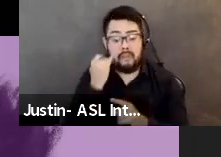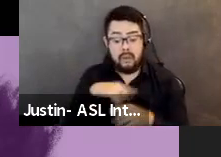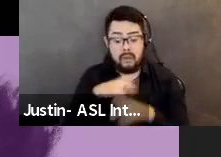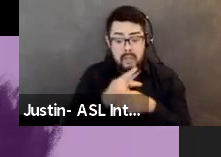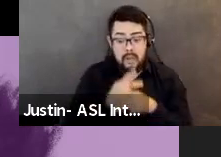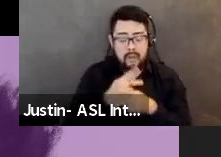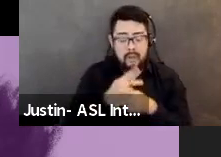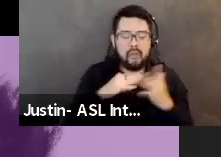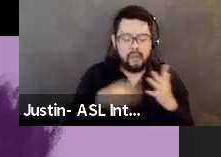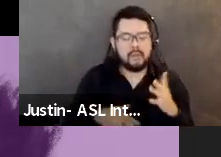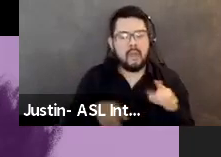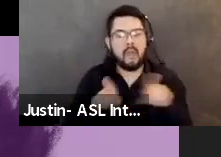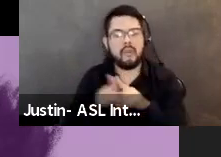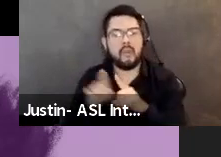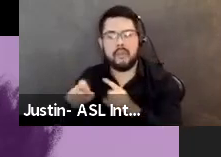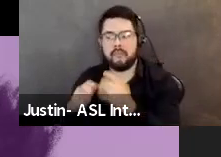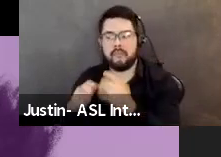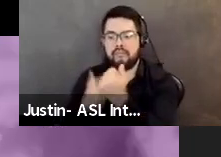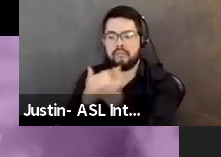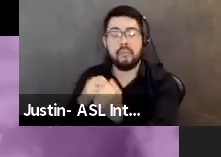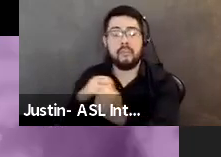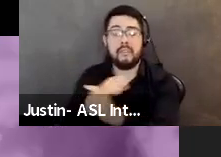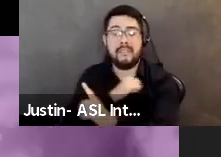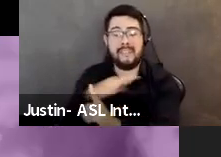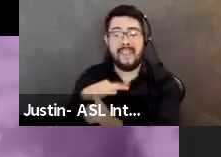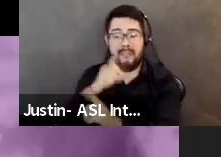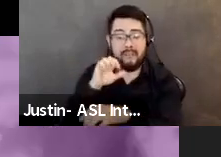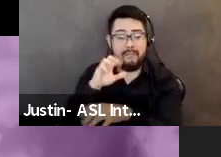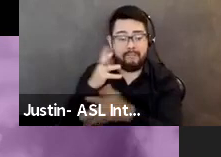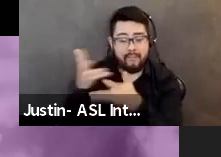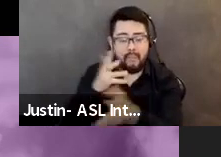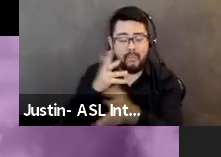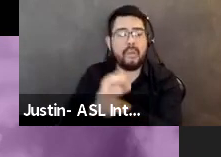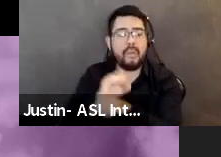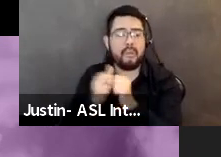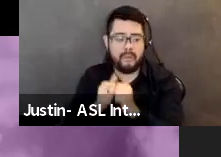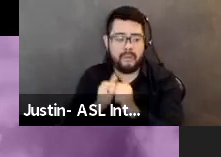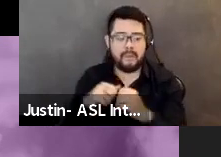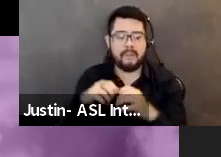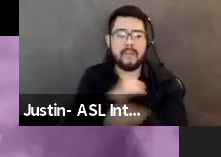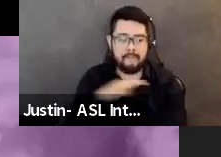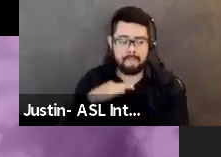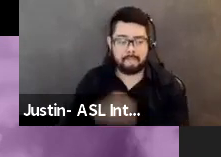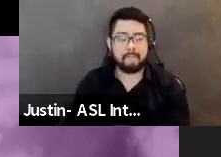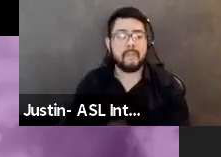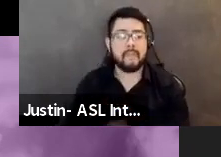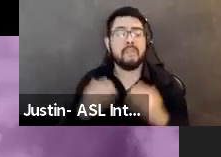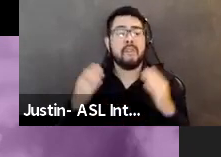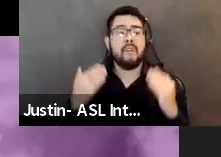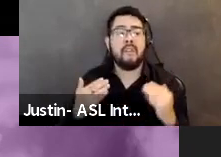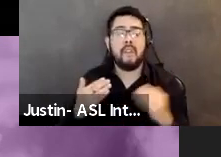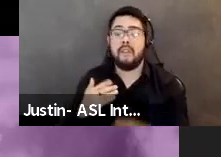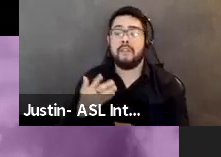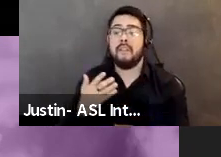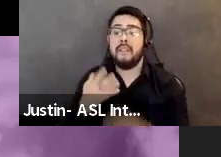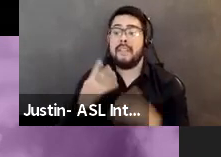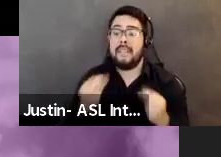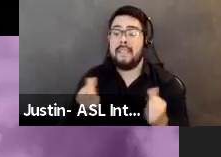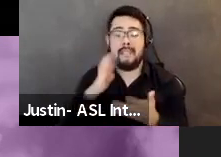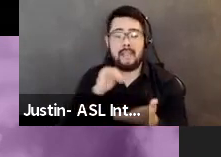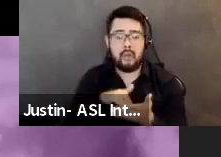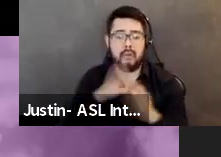around them and so on our next slide you'll see some of the other initiatives connected to the healing center project and to school reopening to